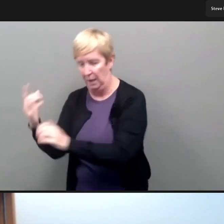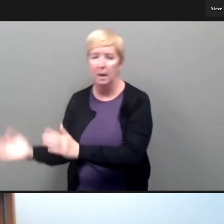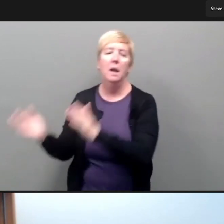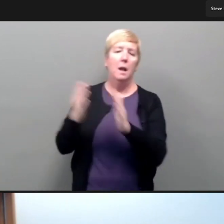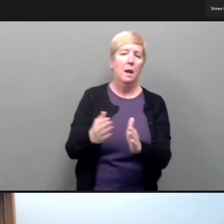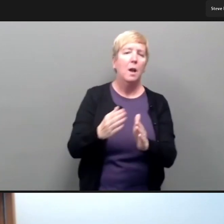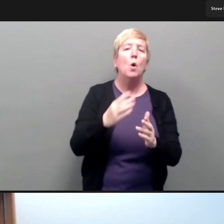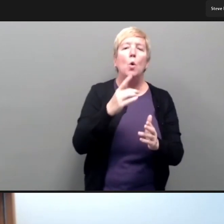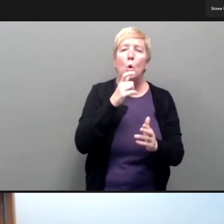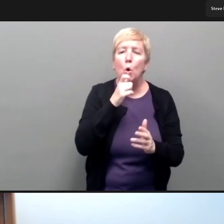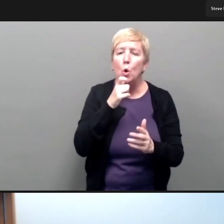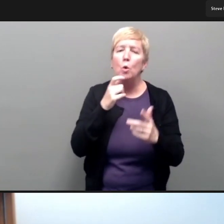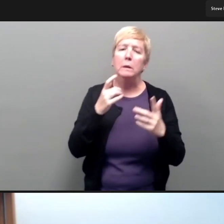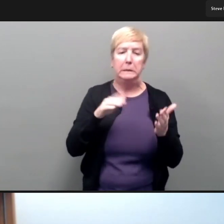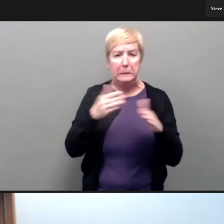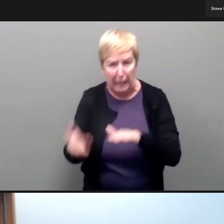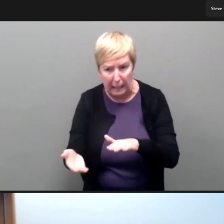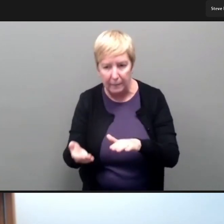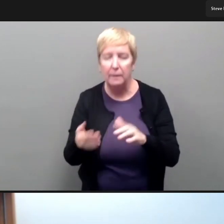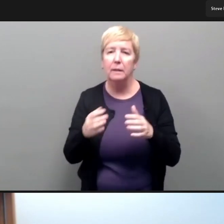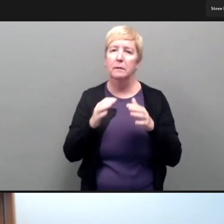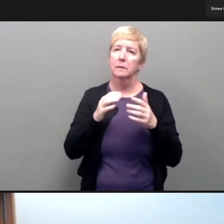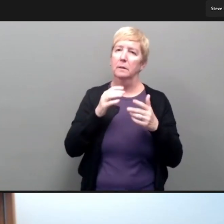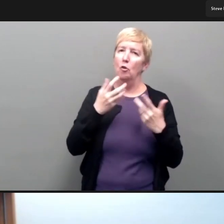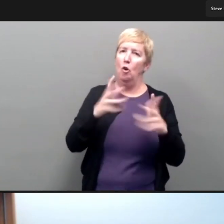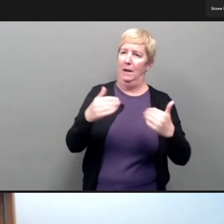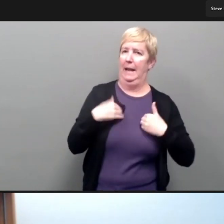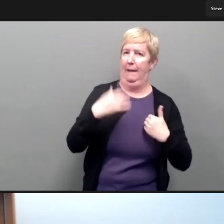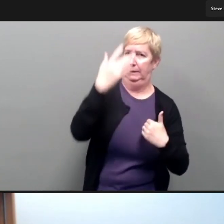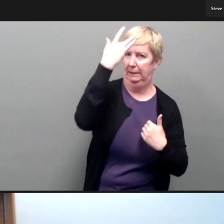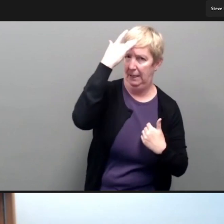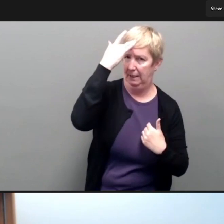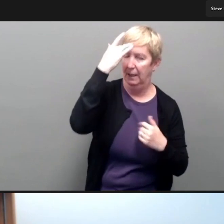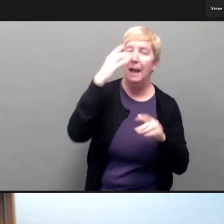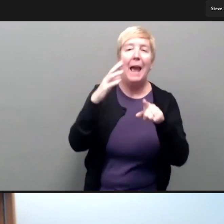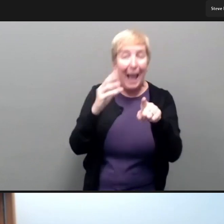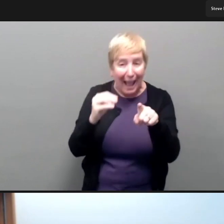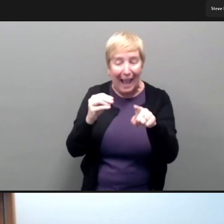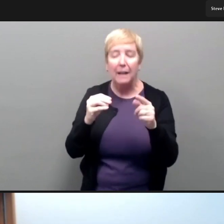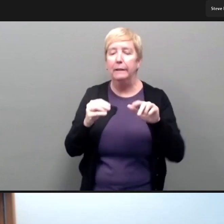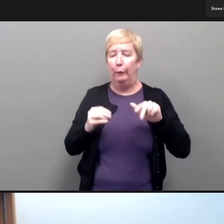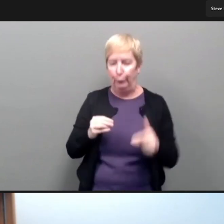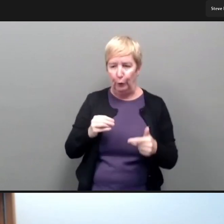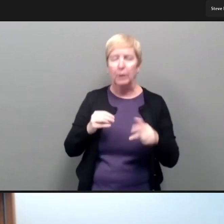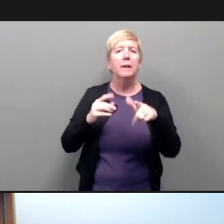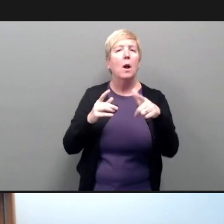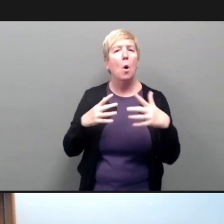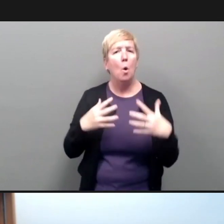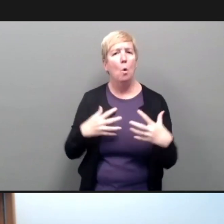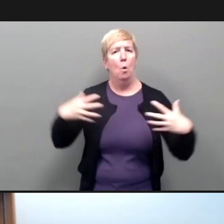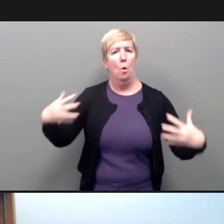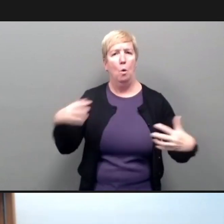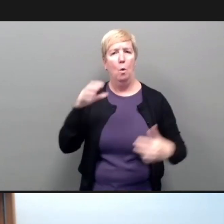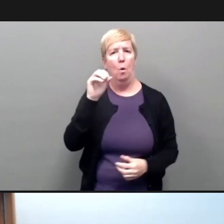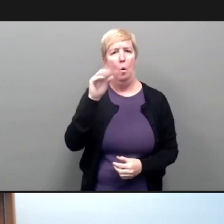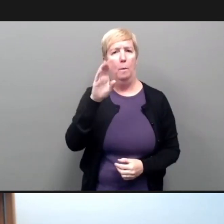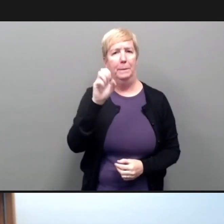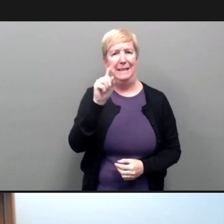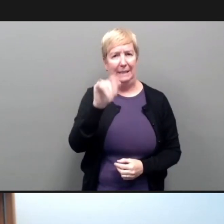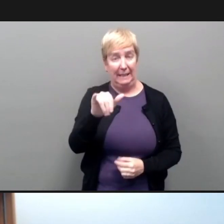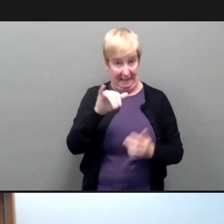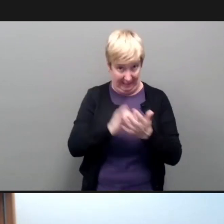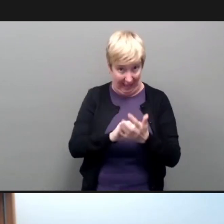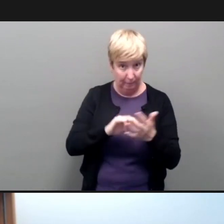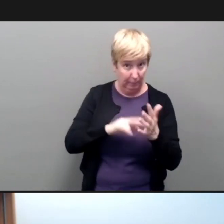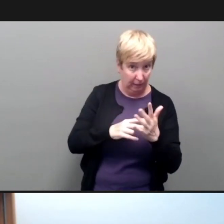also, is obesity considered in with the comorbidities, or is that a separate category? So Christine, I'll